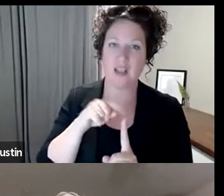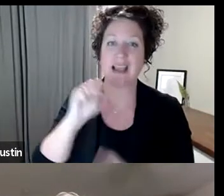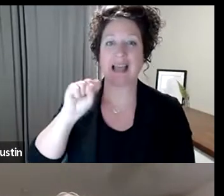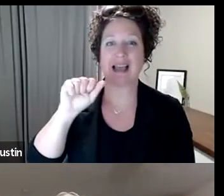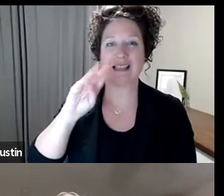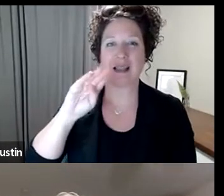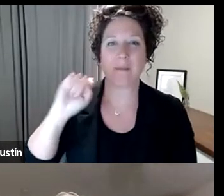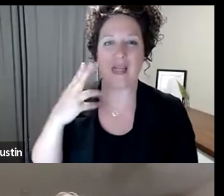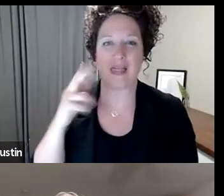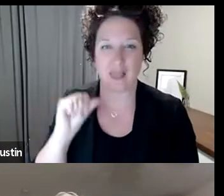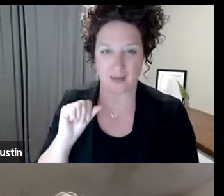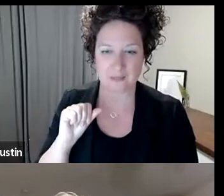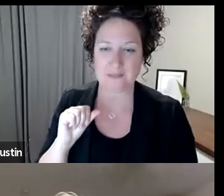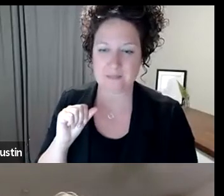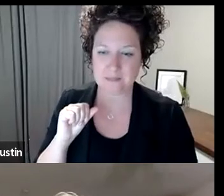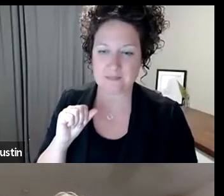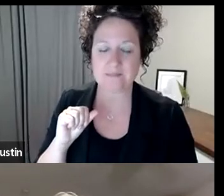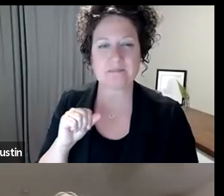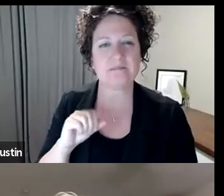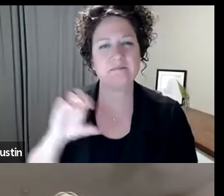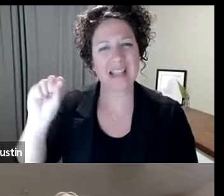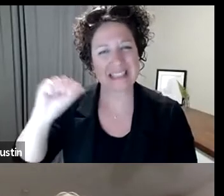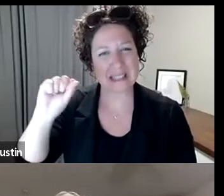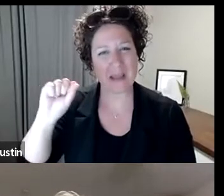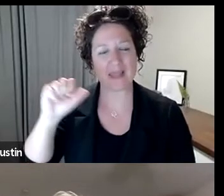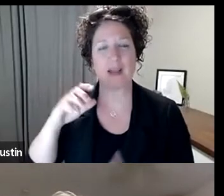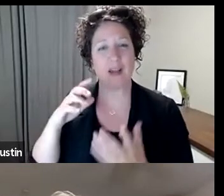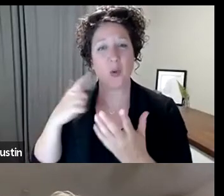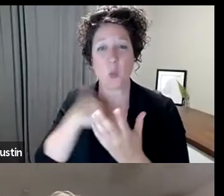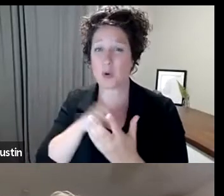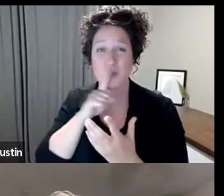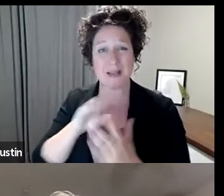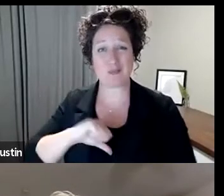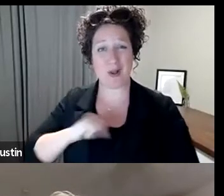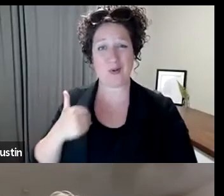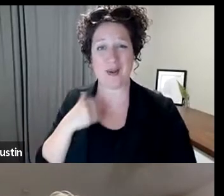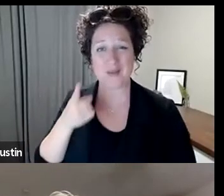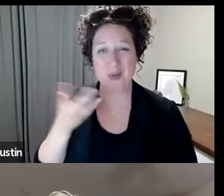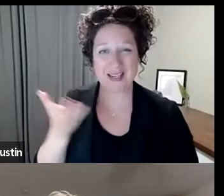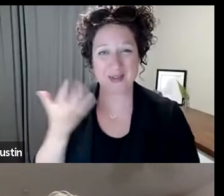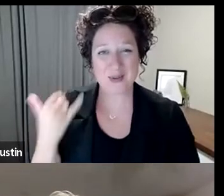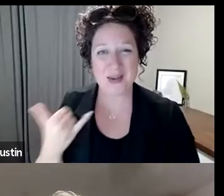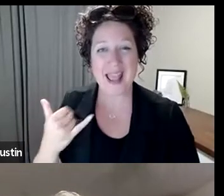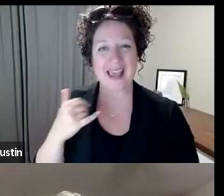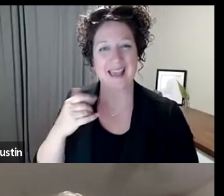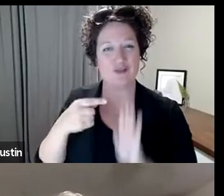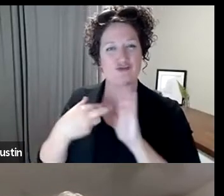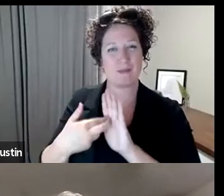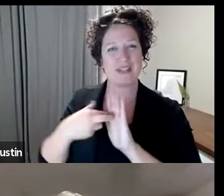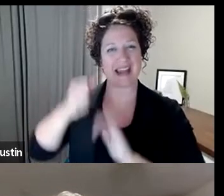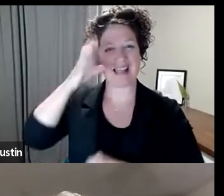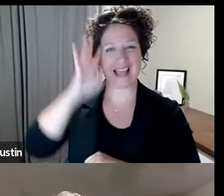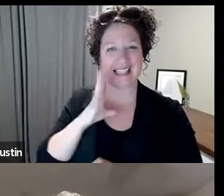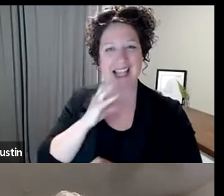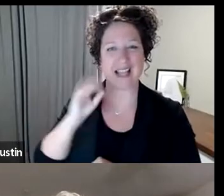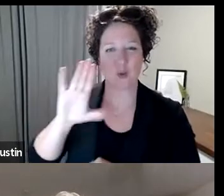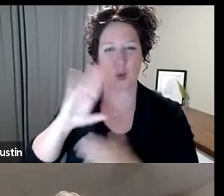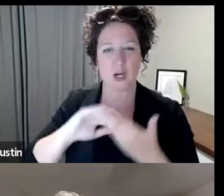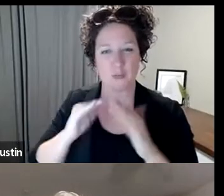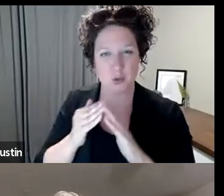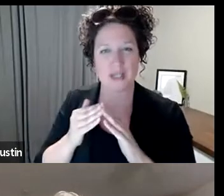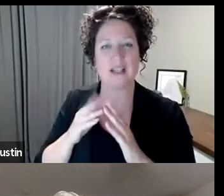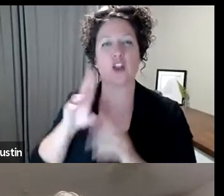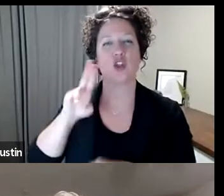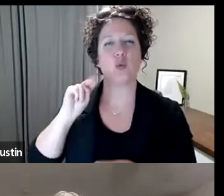Samantha. Samantha, we are so proud to have you here today with us representing Alaska and your community on the